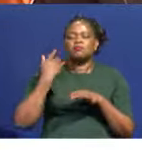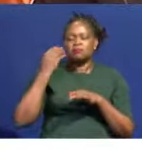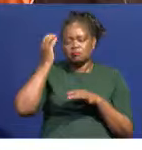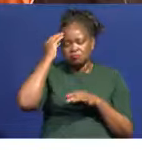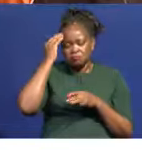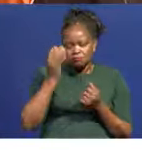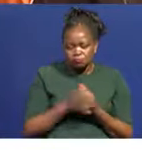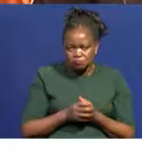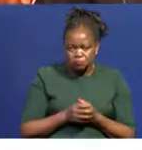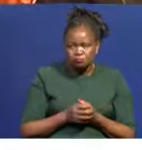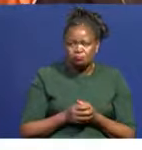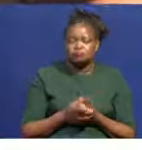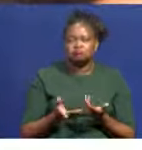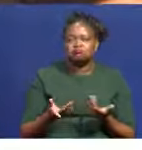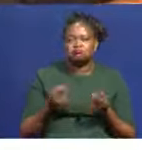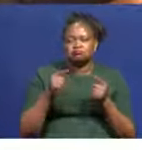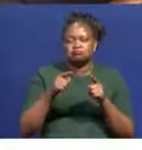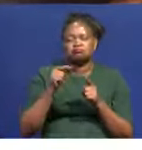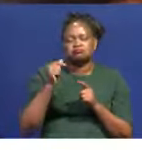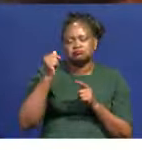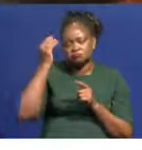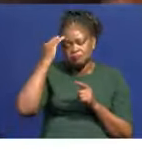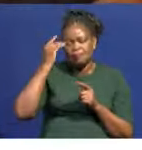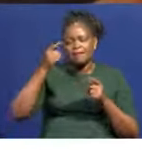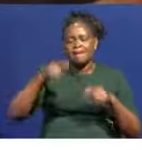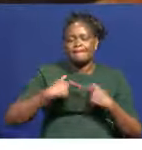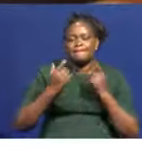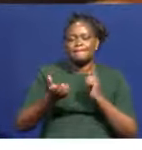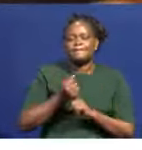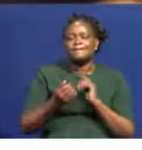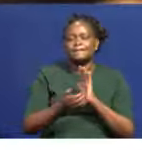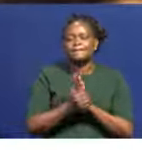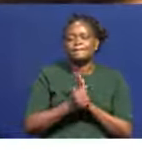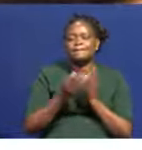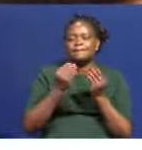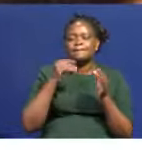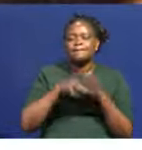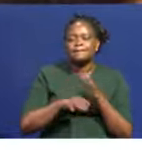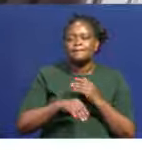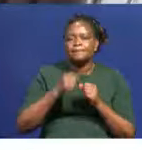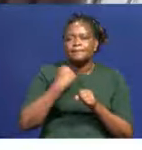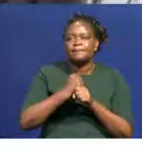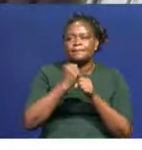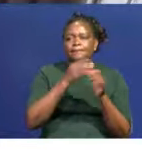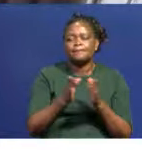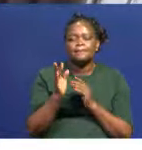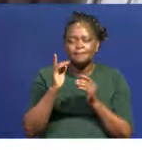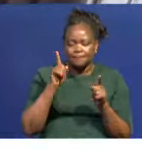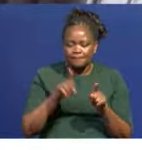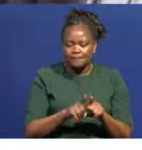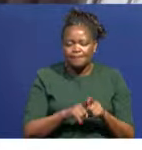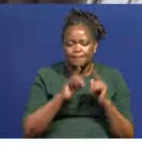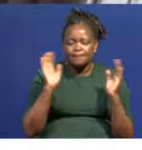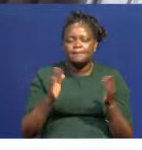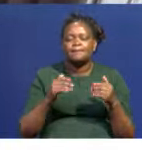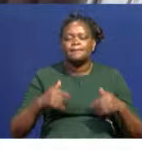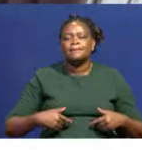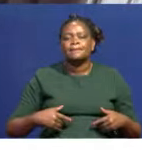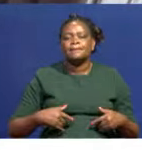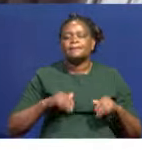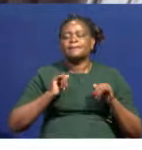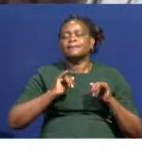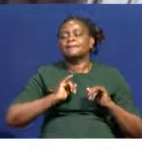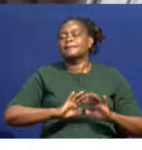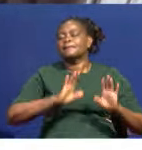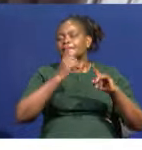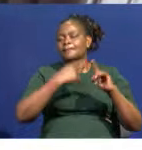also aiding certification of self-acquired skills for easier access to job opportunities. He further urged the youth to stay away